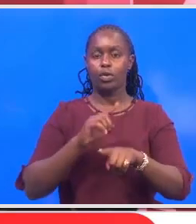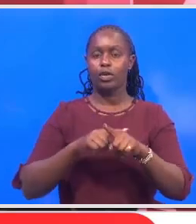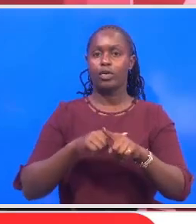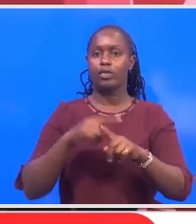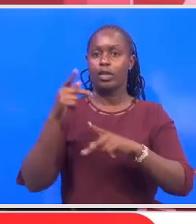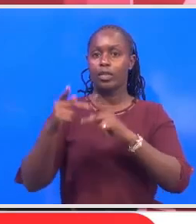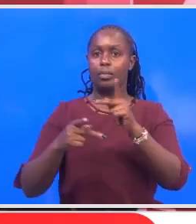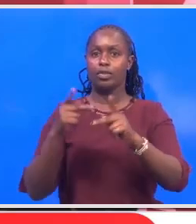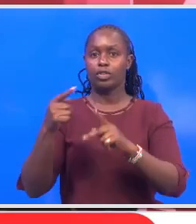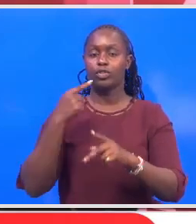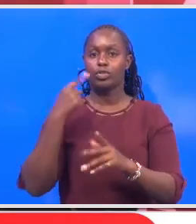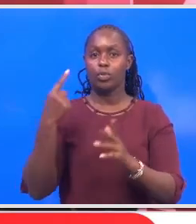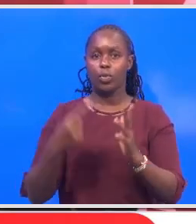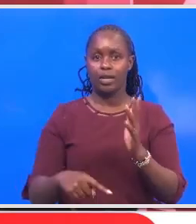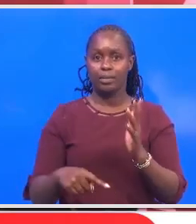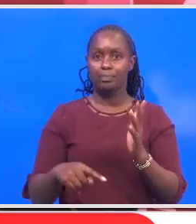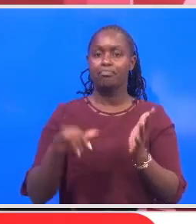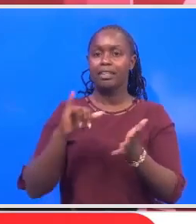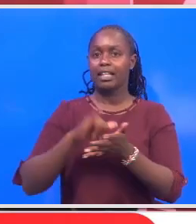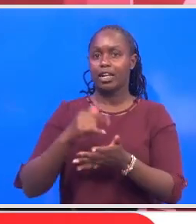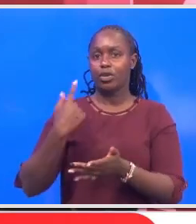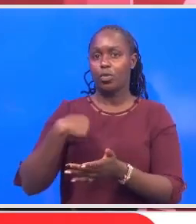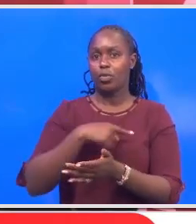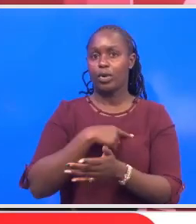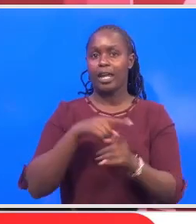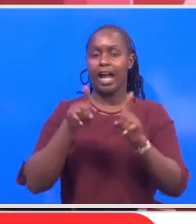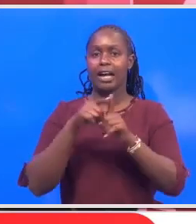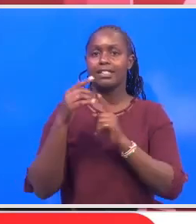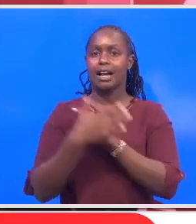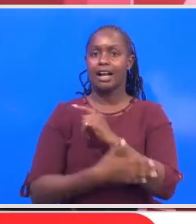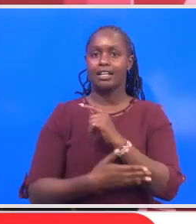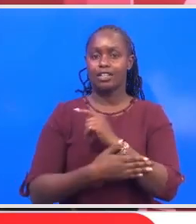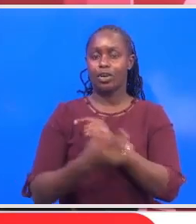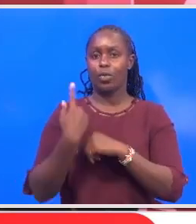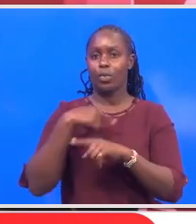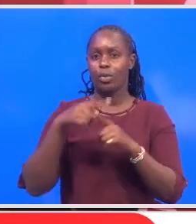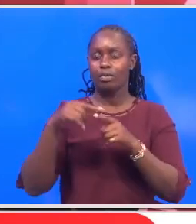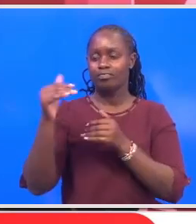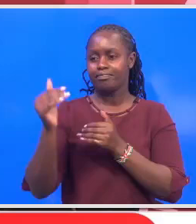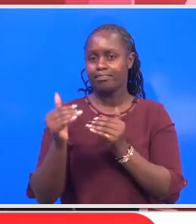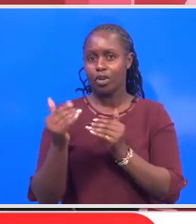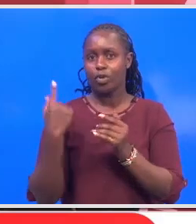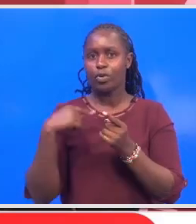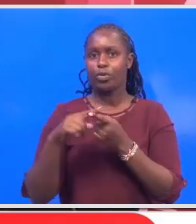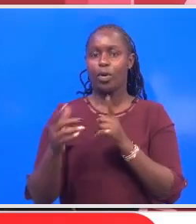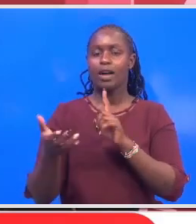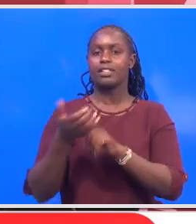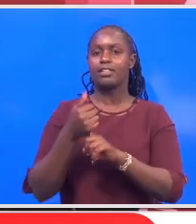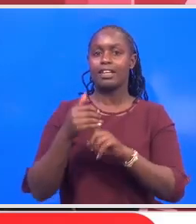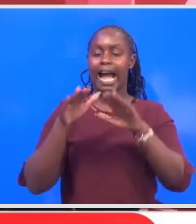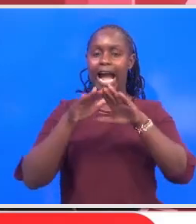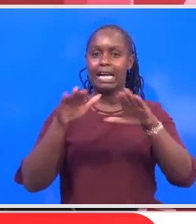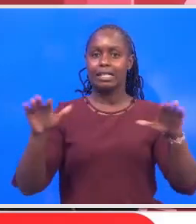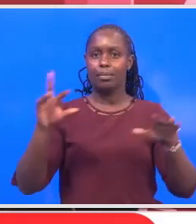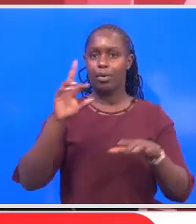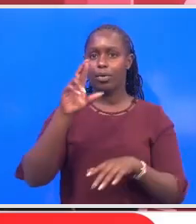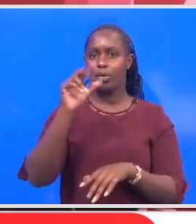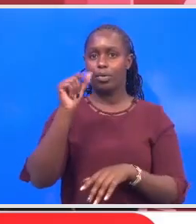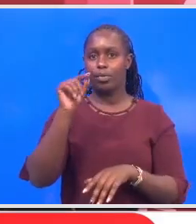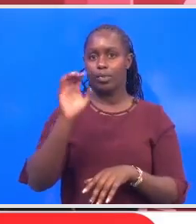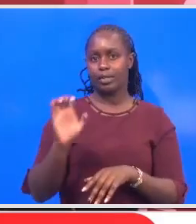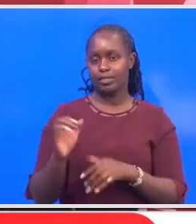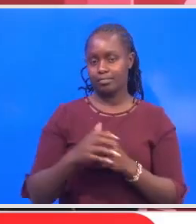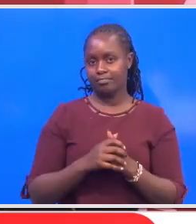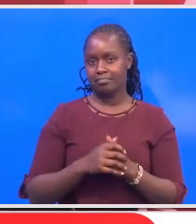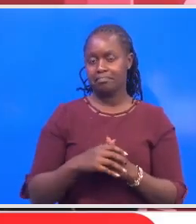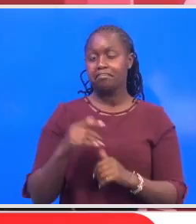prices, you're saying that we as a country are getting closer and closer to having, you know, kind of a stable rate? I would say so.